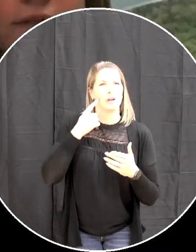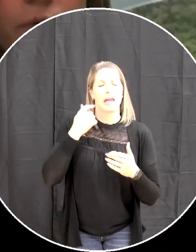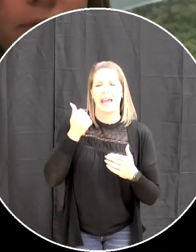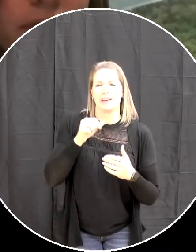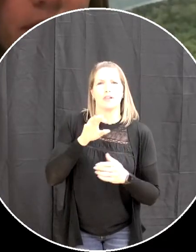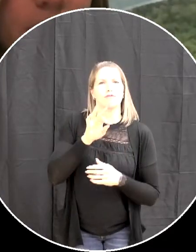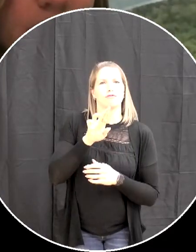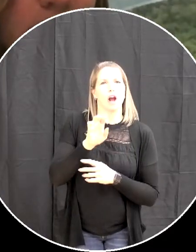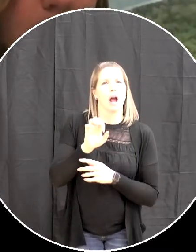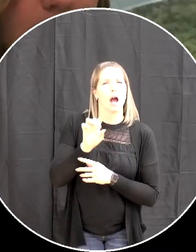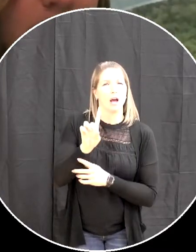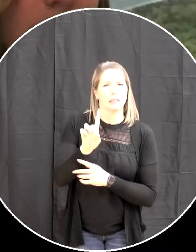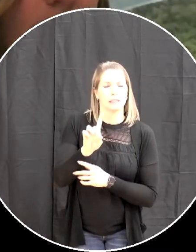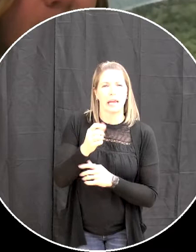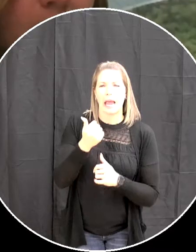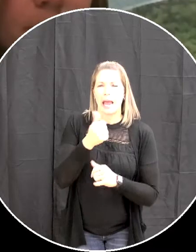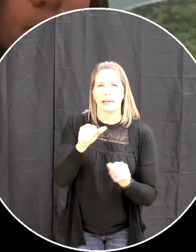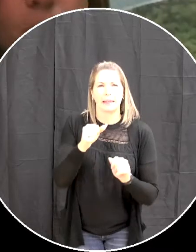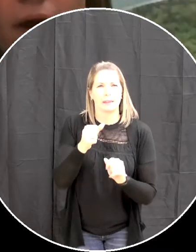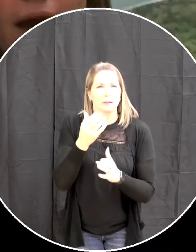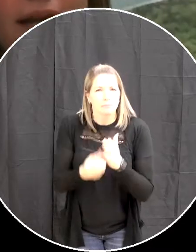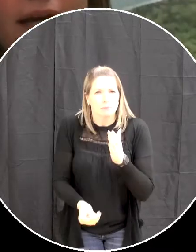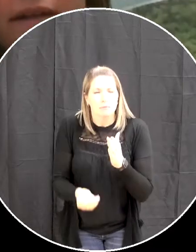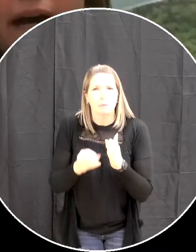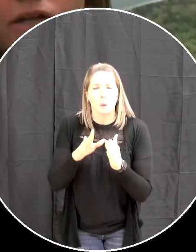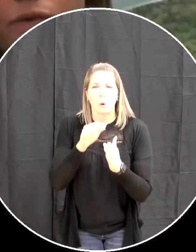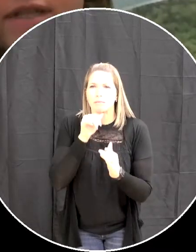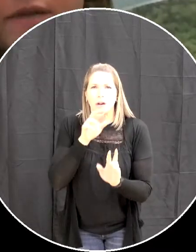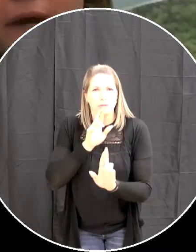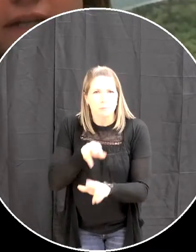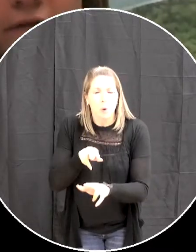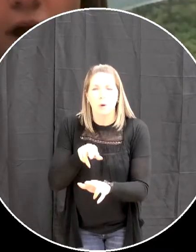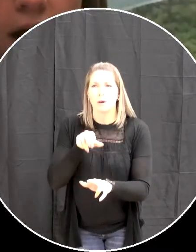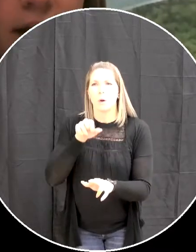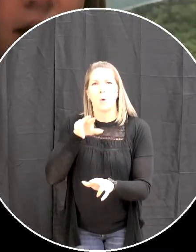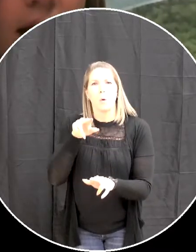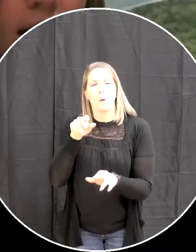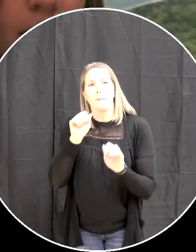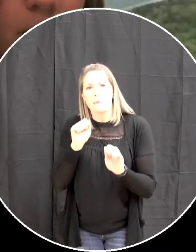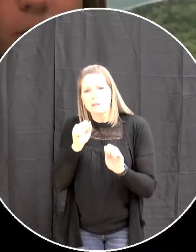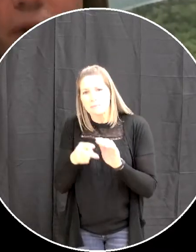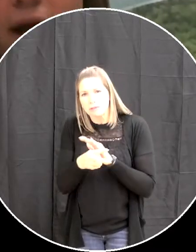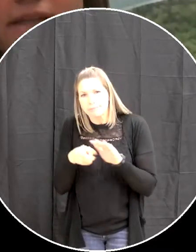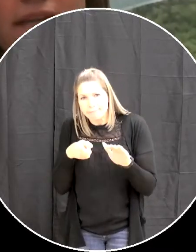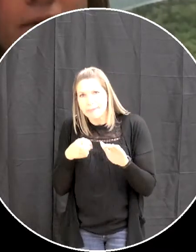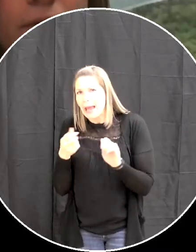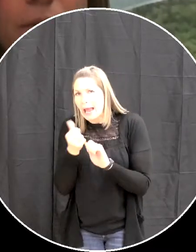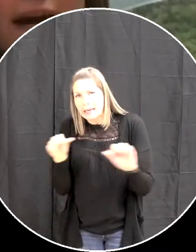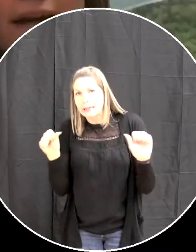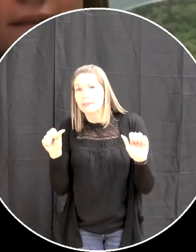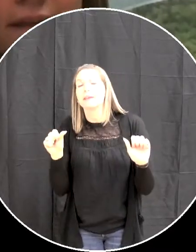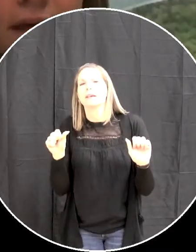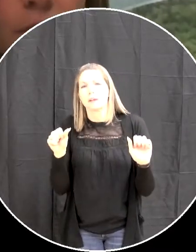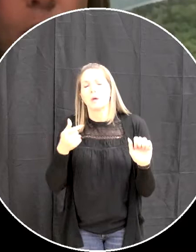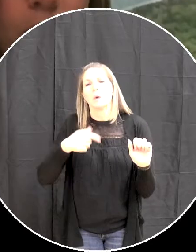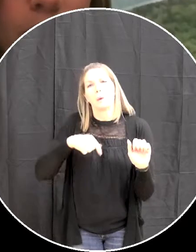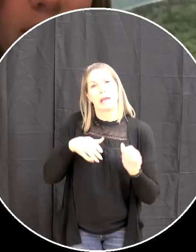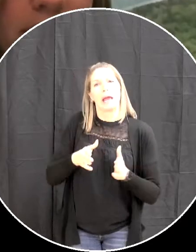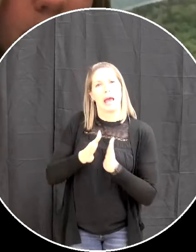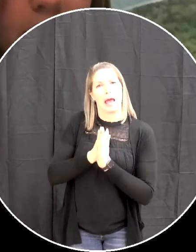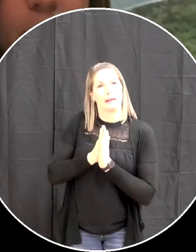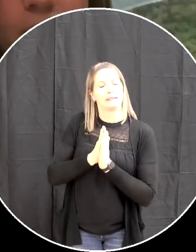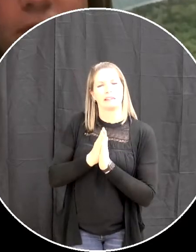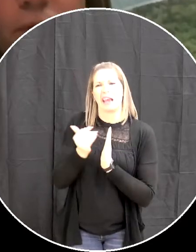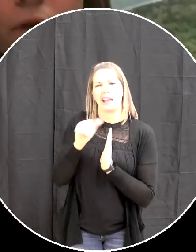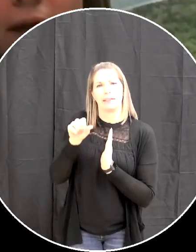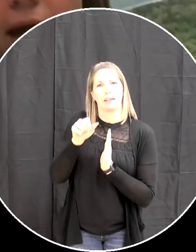frauds or material misstatements or any alleged or suspected fraud. We would ask if there was anything that the board would like to